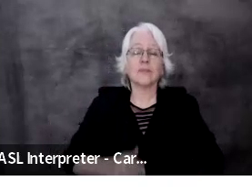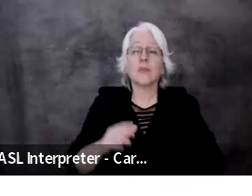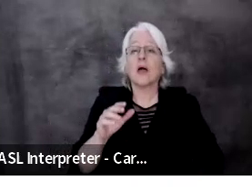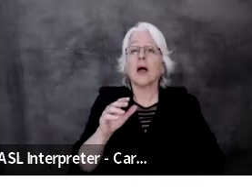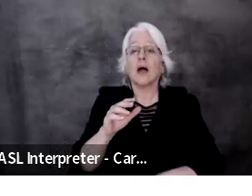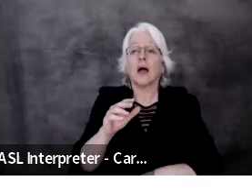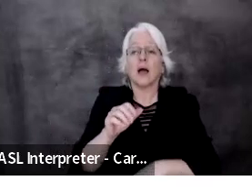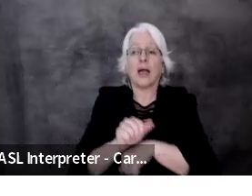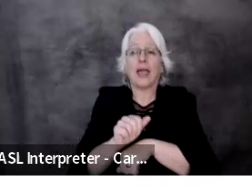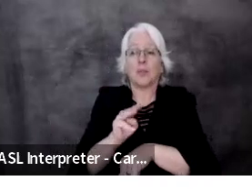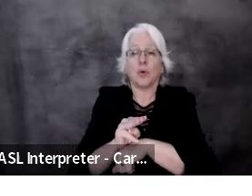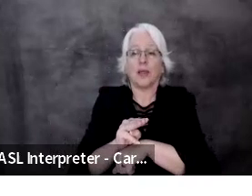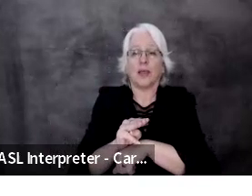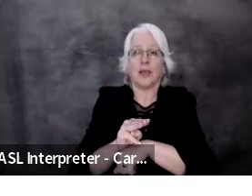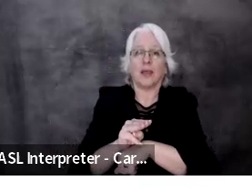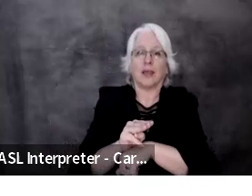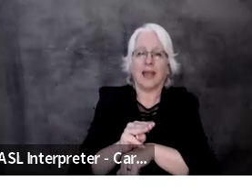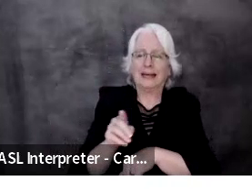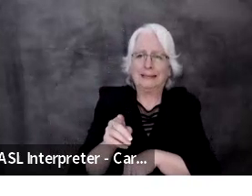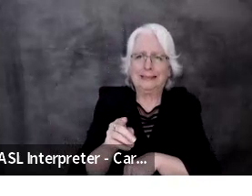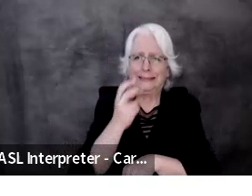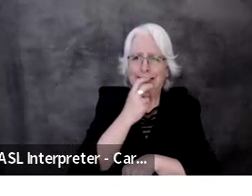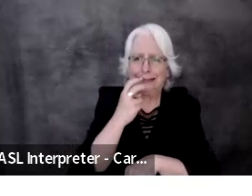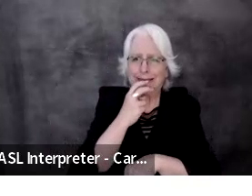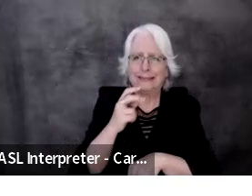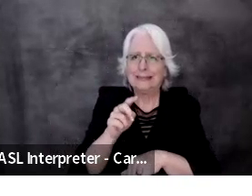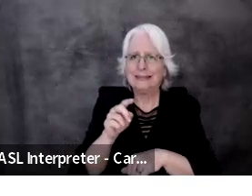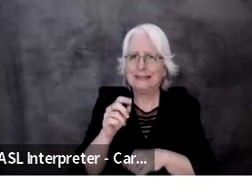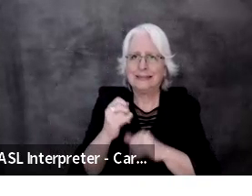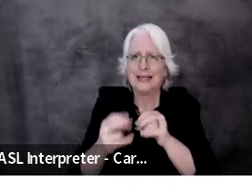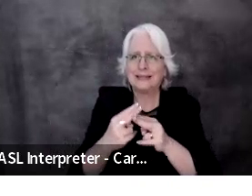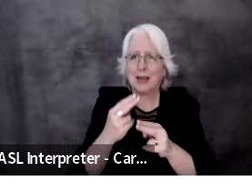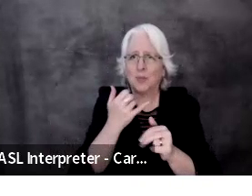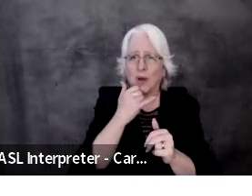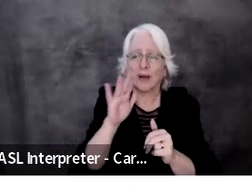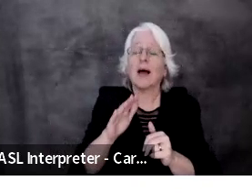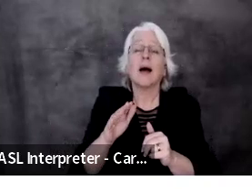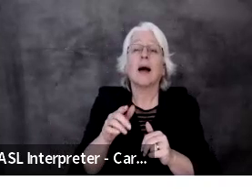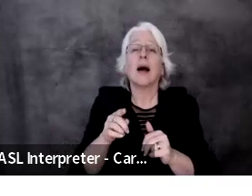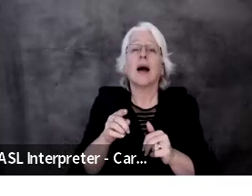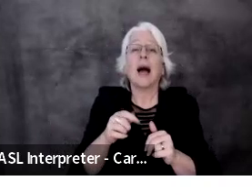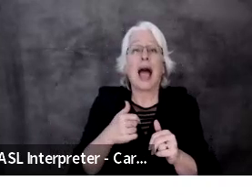Anne-Marie, I'm going to get her last name wrong, Imafidon, Anne-Marie Imafidon,